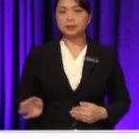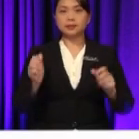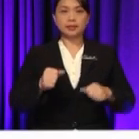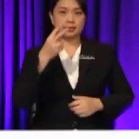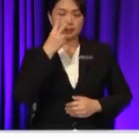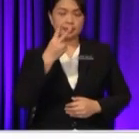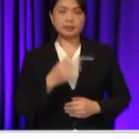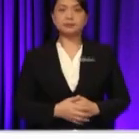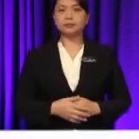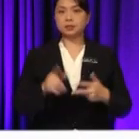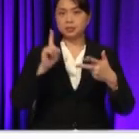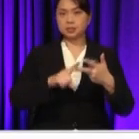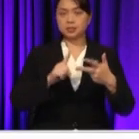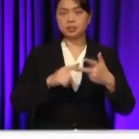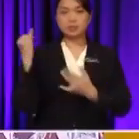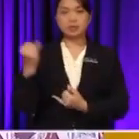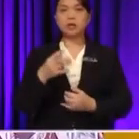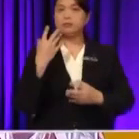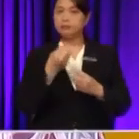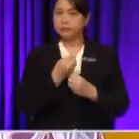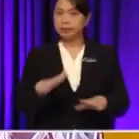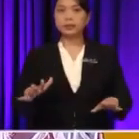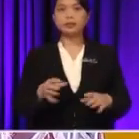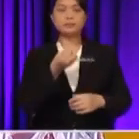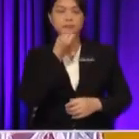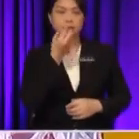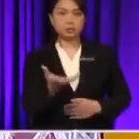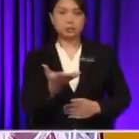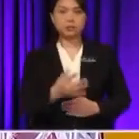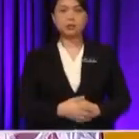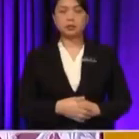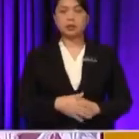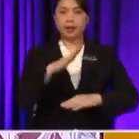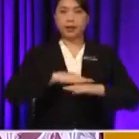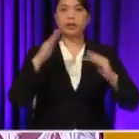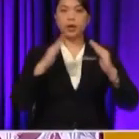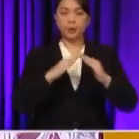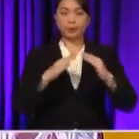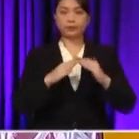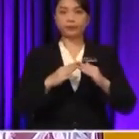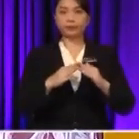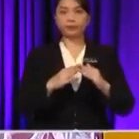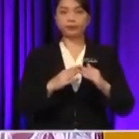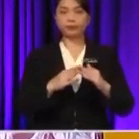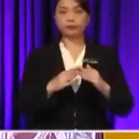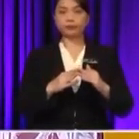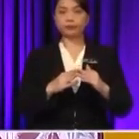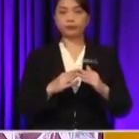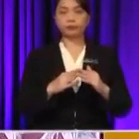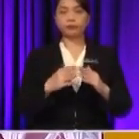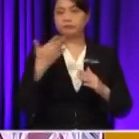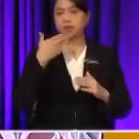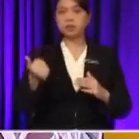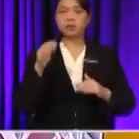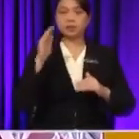the introduction, we already mentioned our preference to eat at home rather than eating outside at a restaurant. And we also include